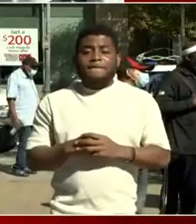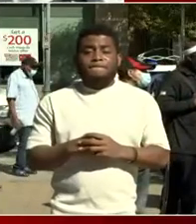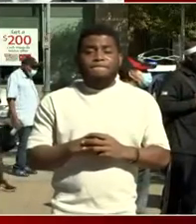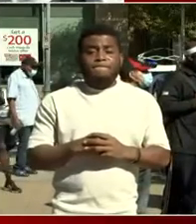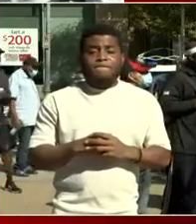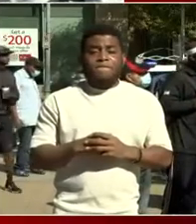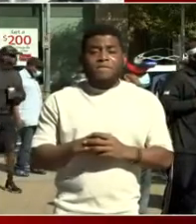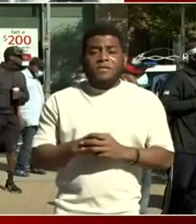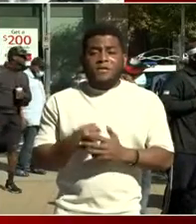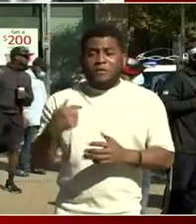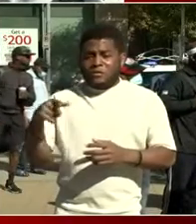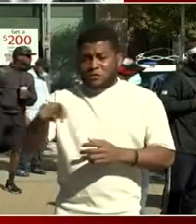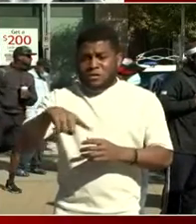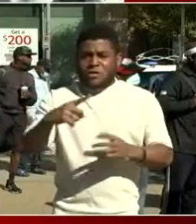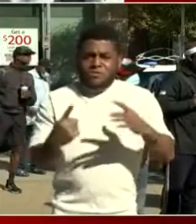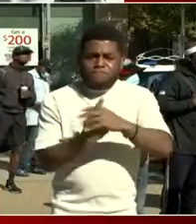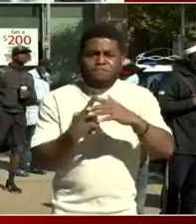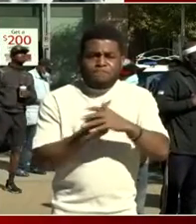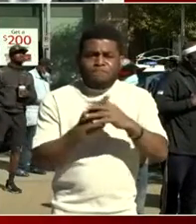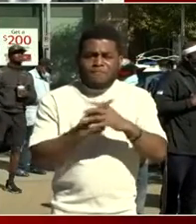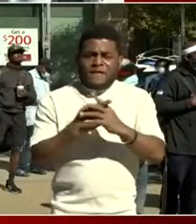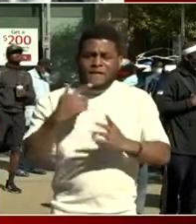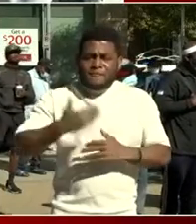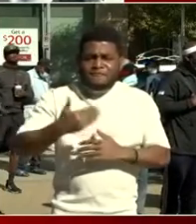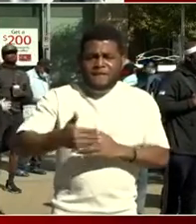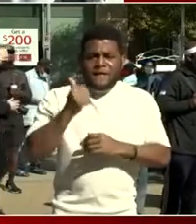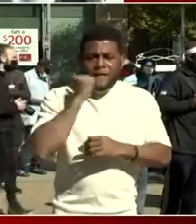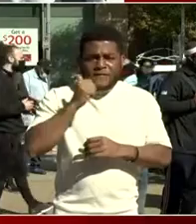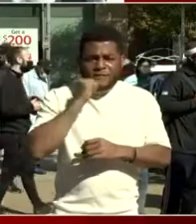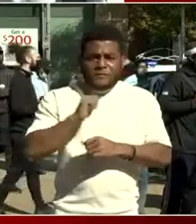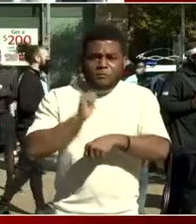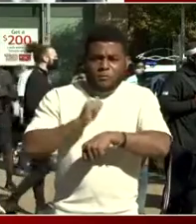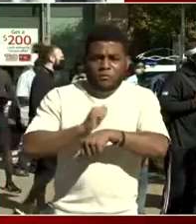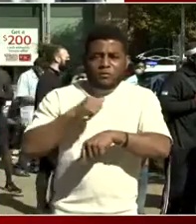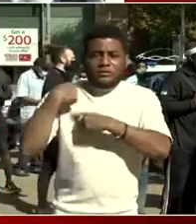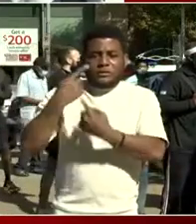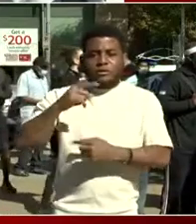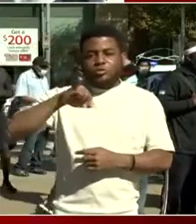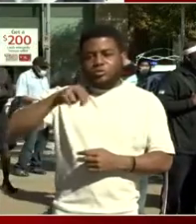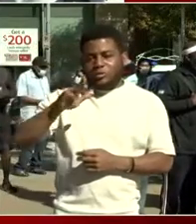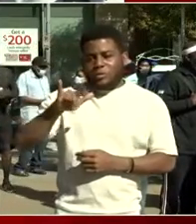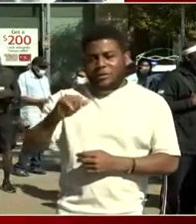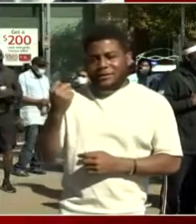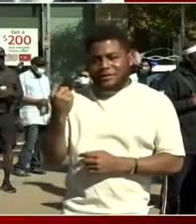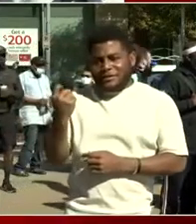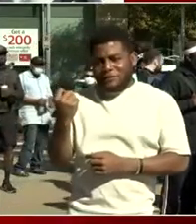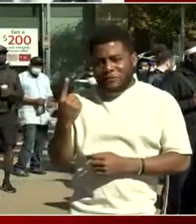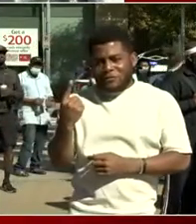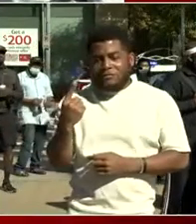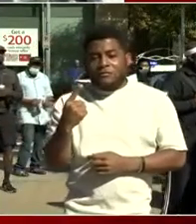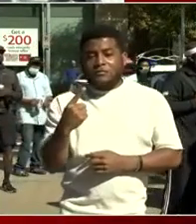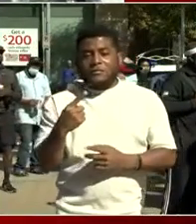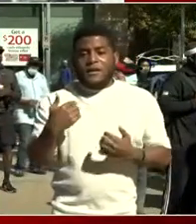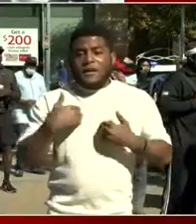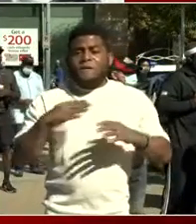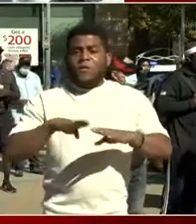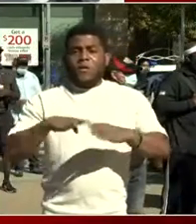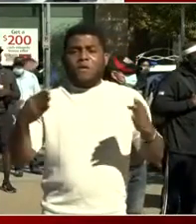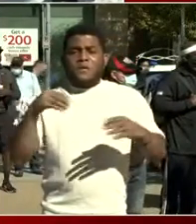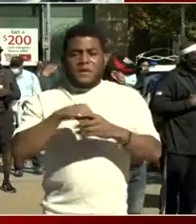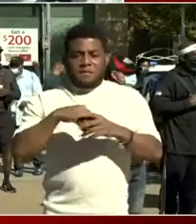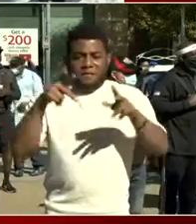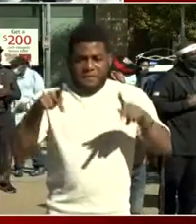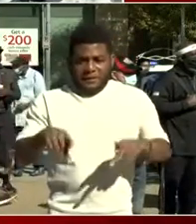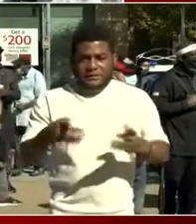person since July 11th as well. Opening in-person services that relate to public safety